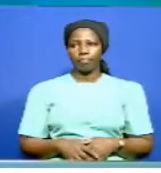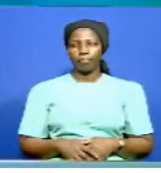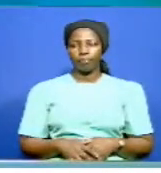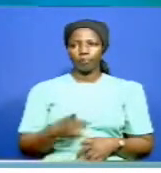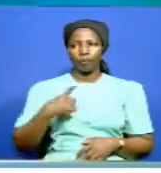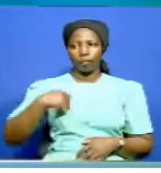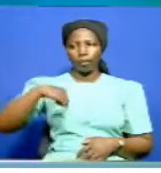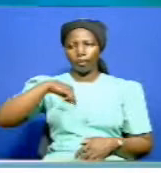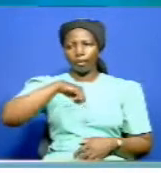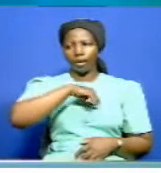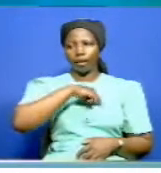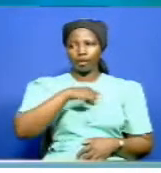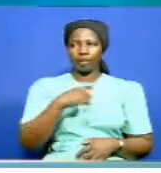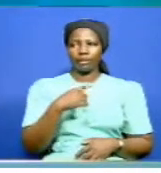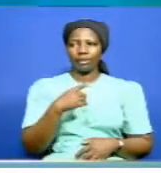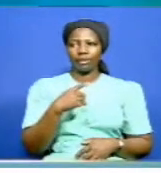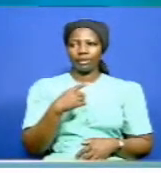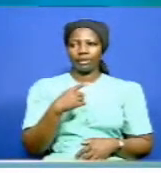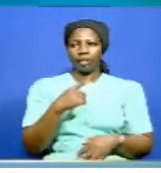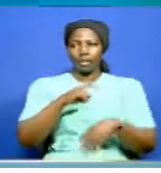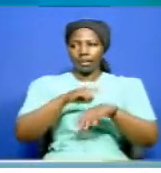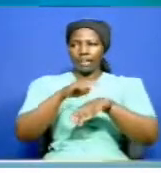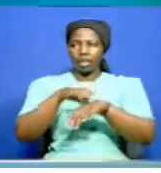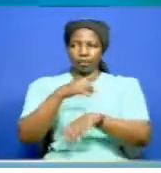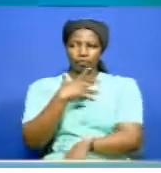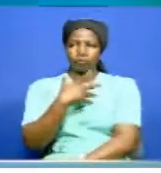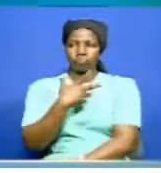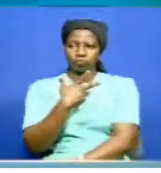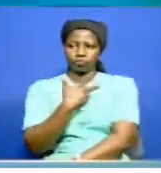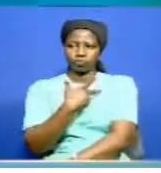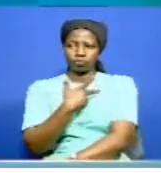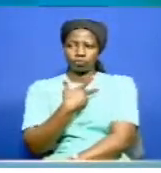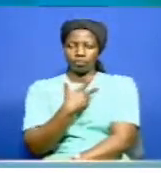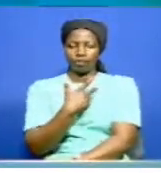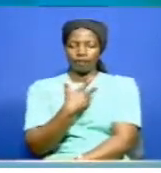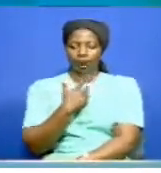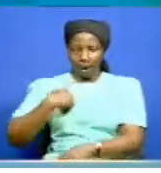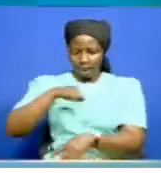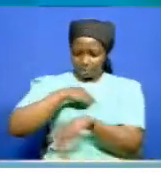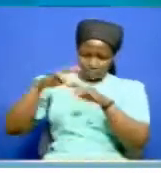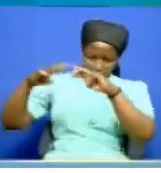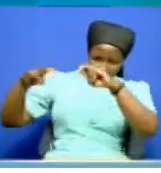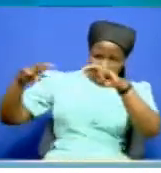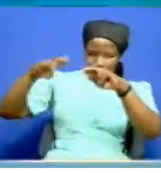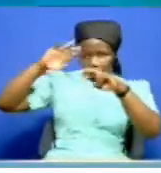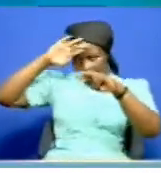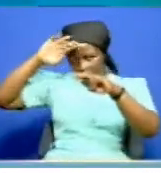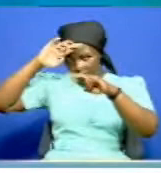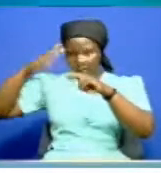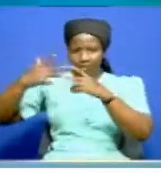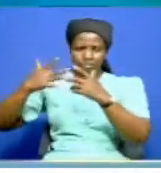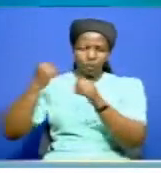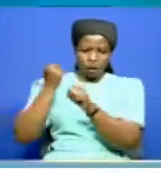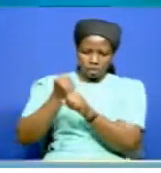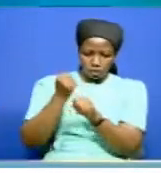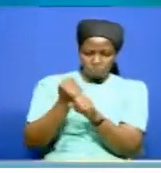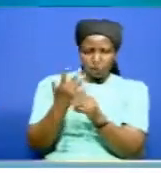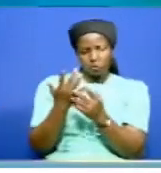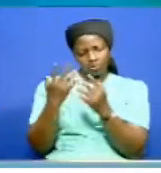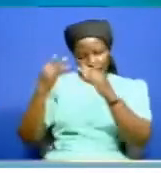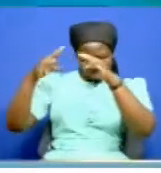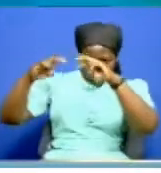we issue when the vaccination, okay, we check the temperature and everything, we do the triaging, after which we go for